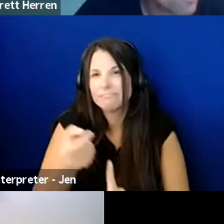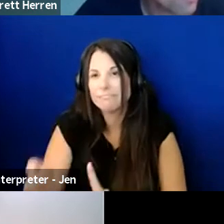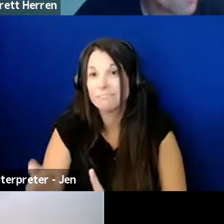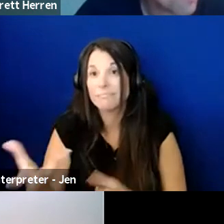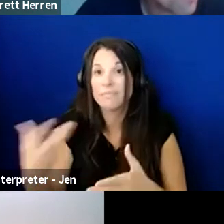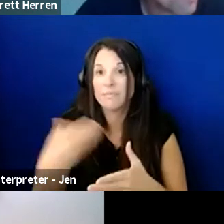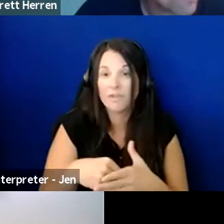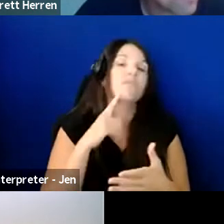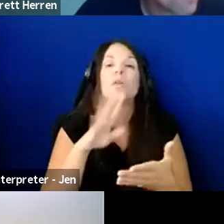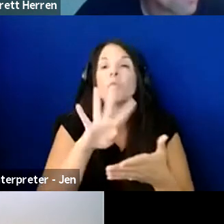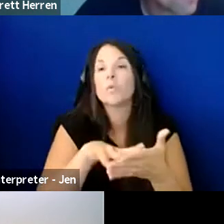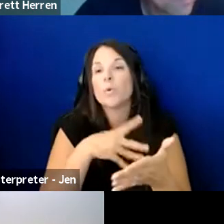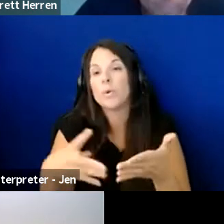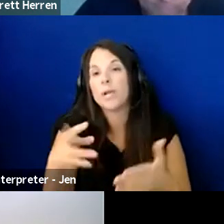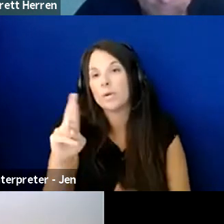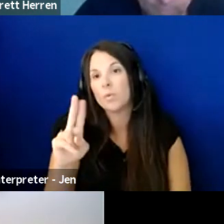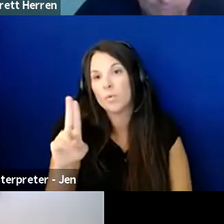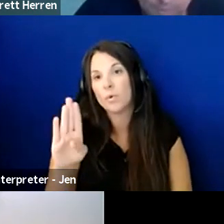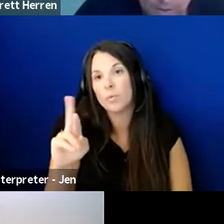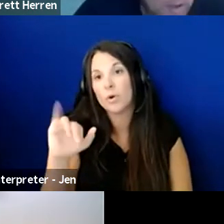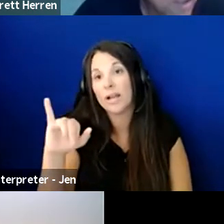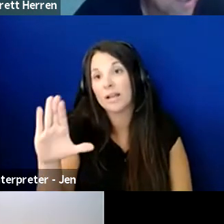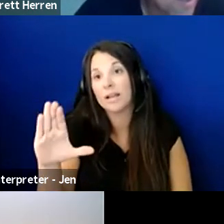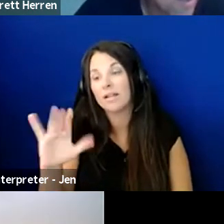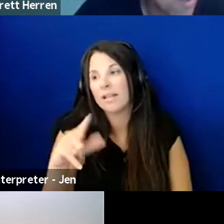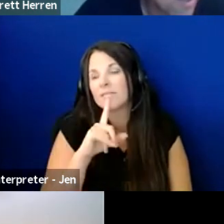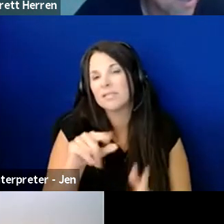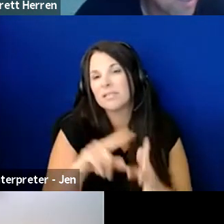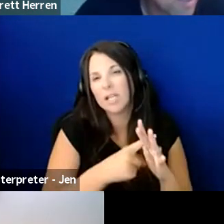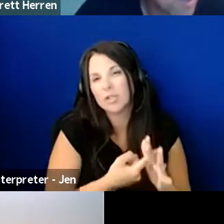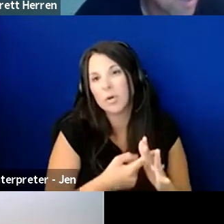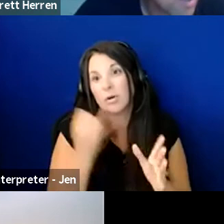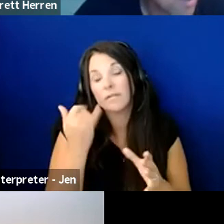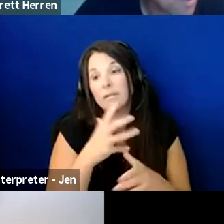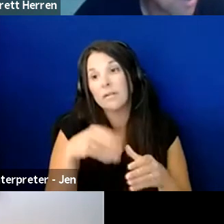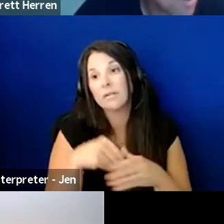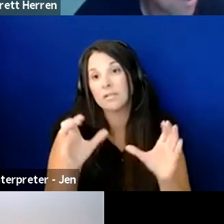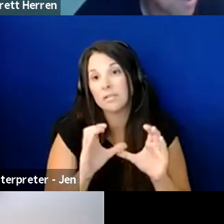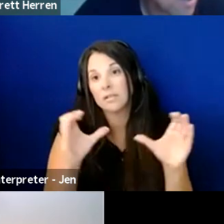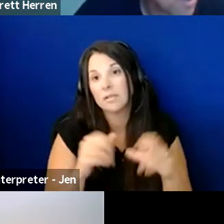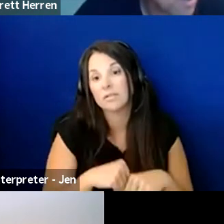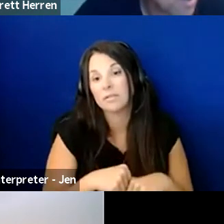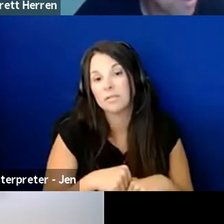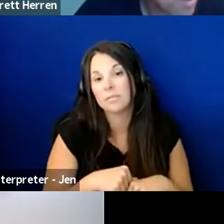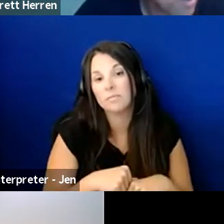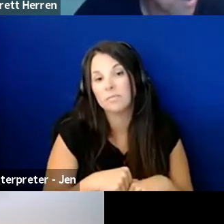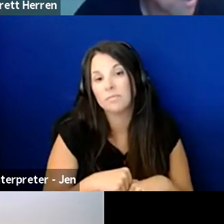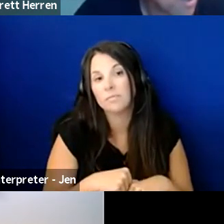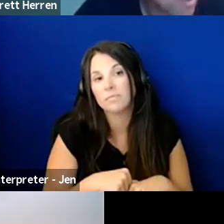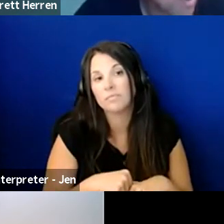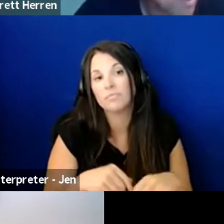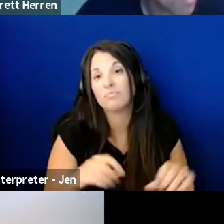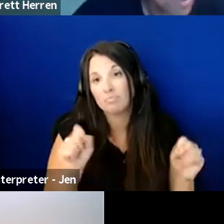rubric that are just kind of an intro, that once you're in certification, you will be able to go over